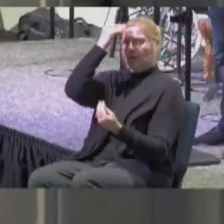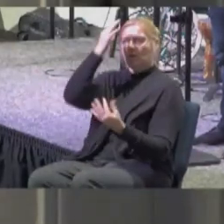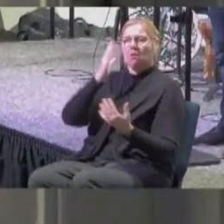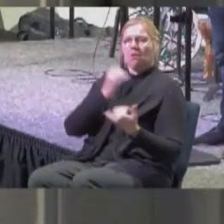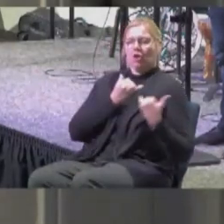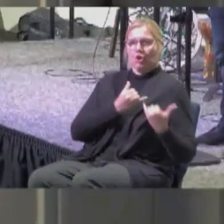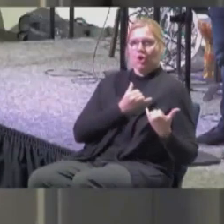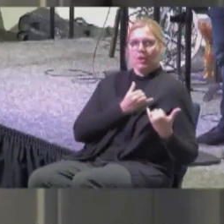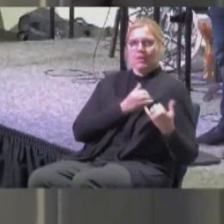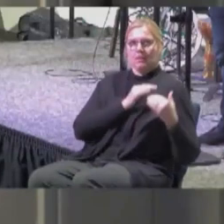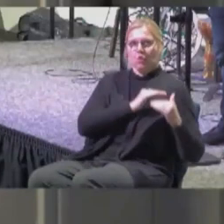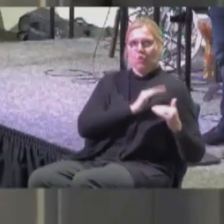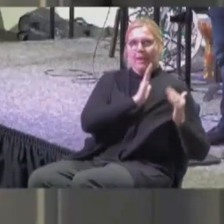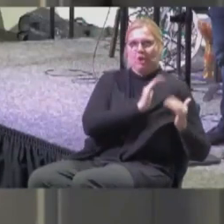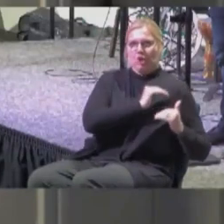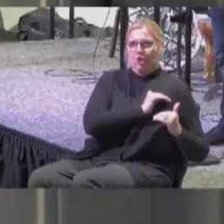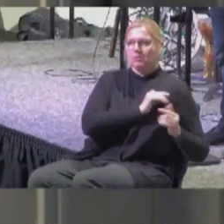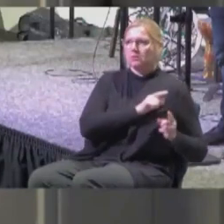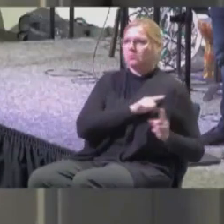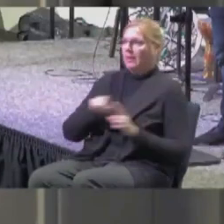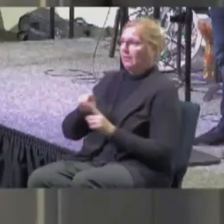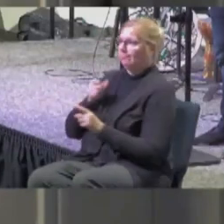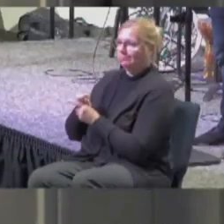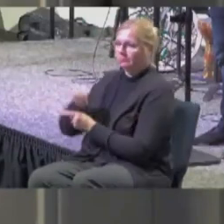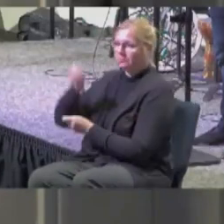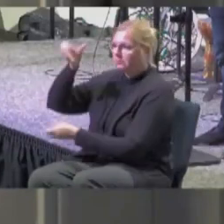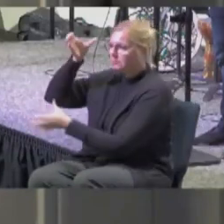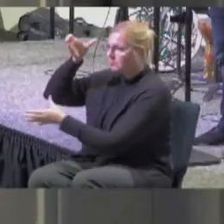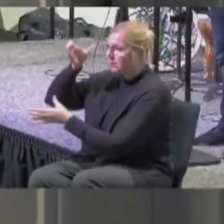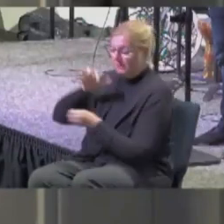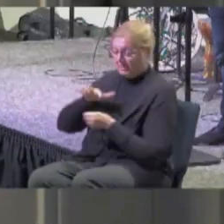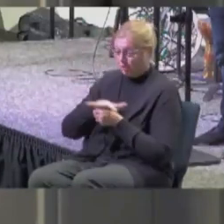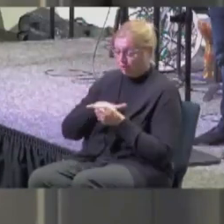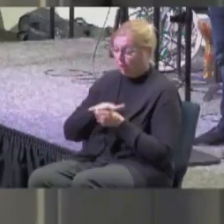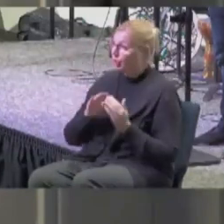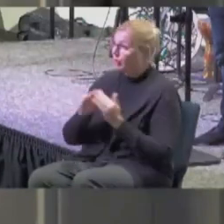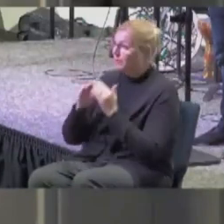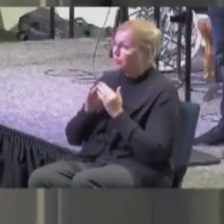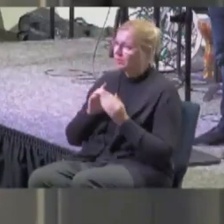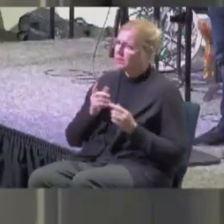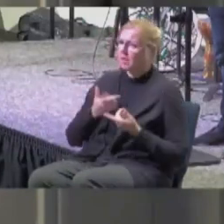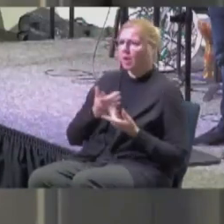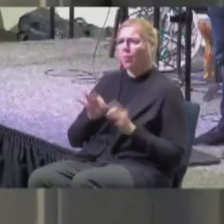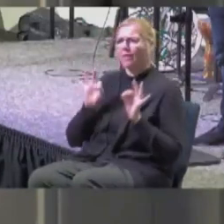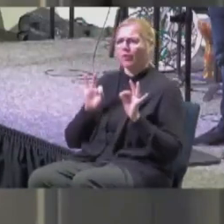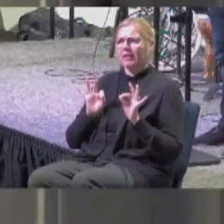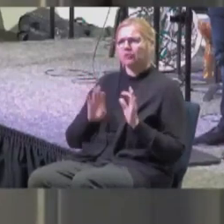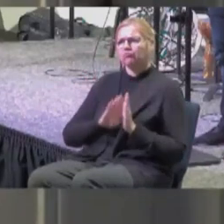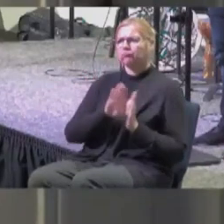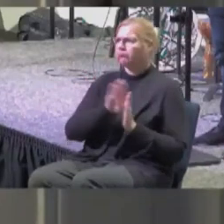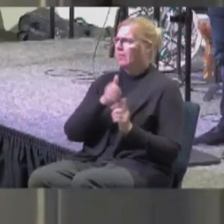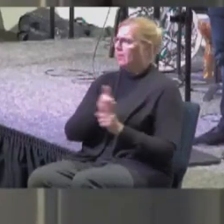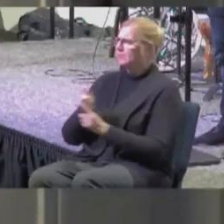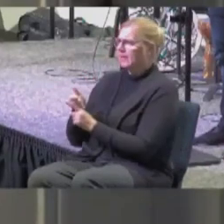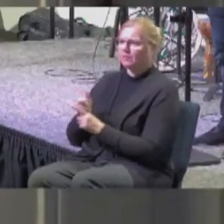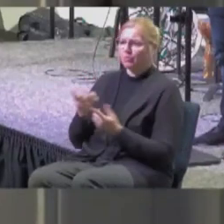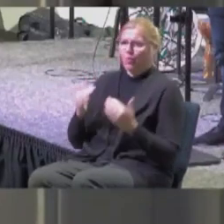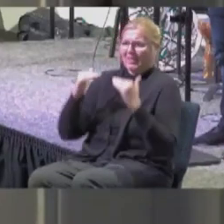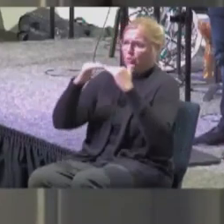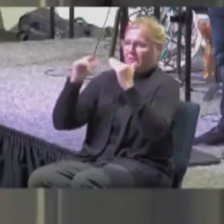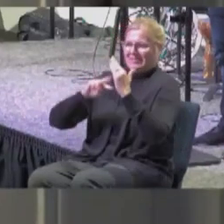to decenter Western scholarship. Then local communities will be freer to formulate themselves what constitutes